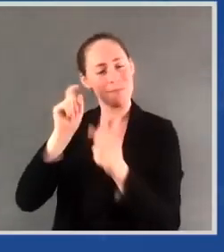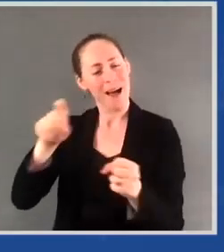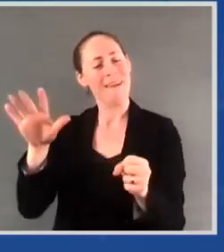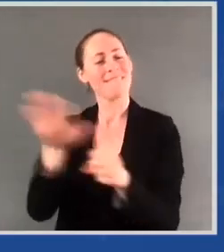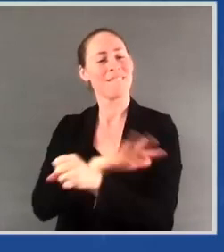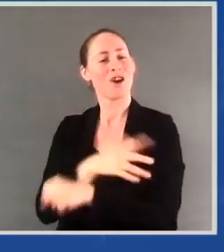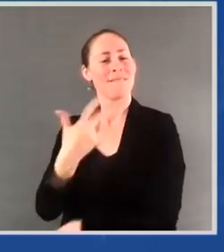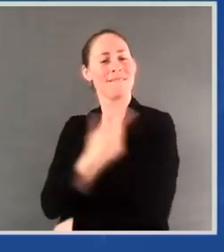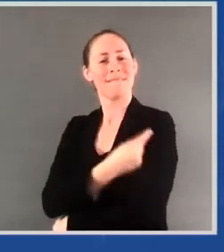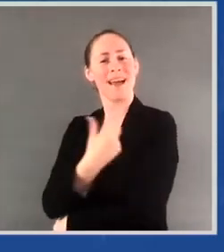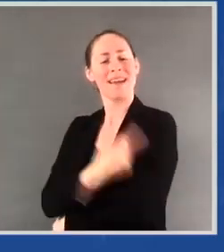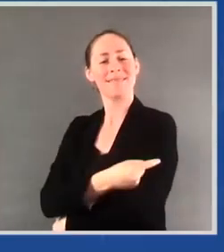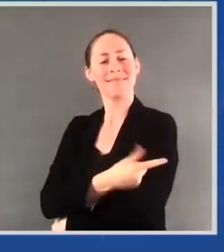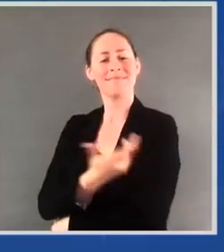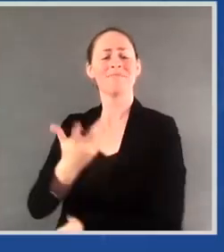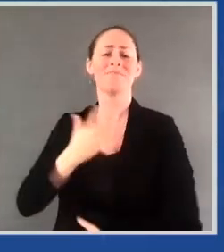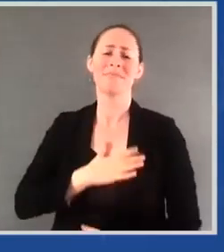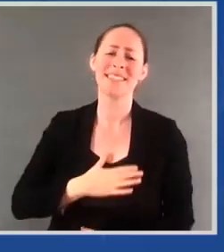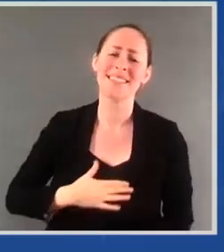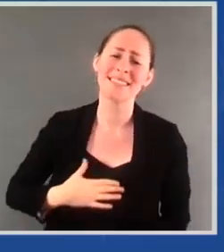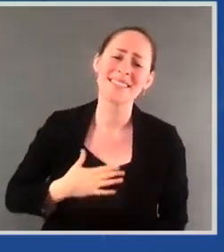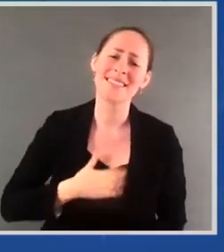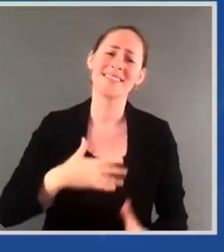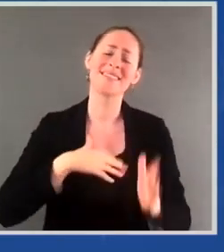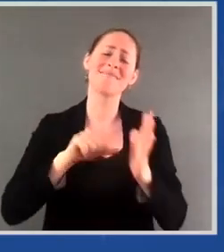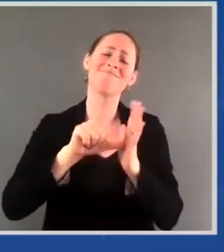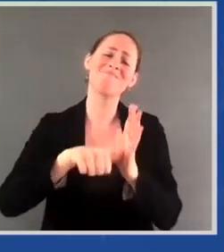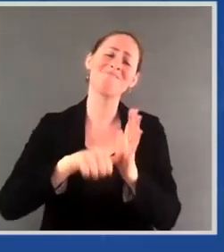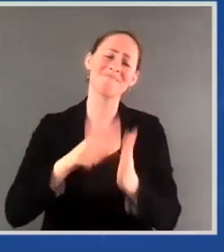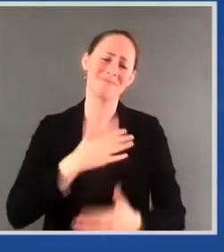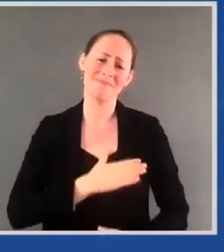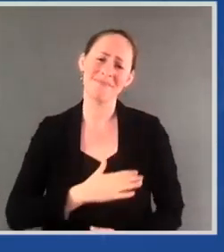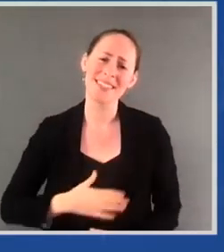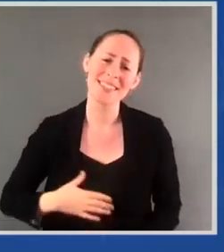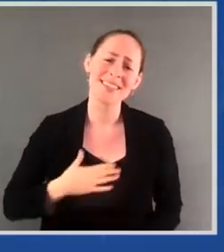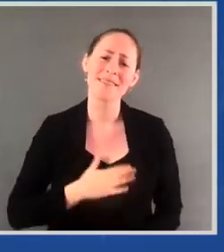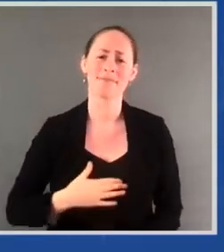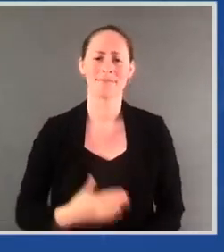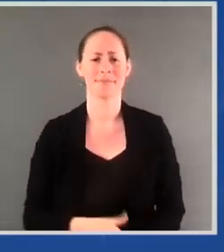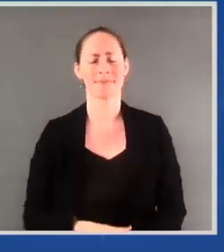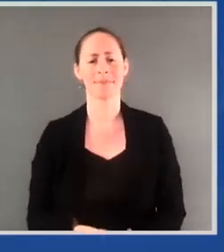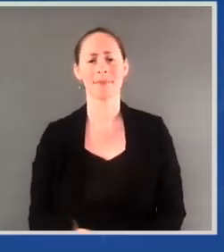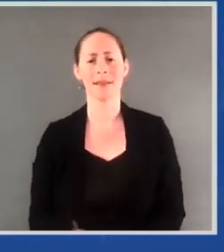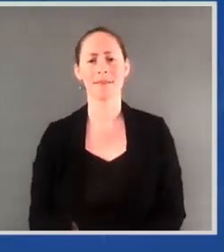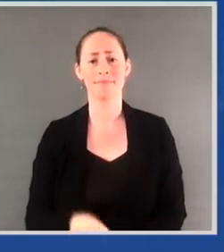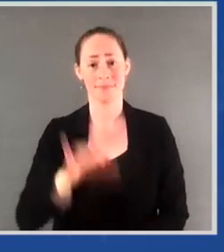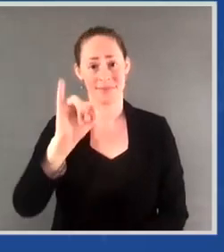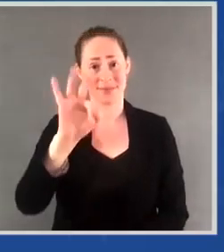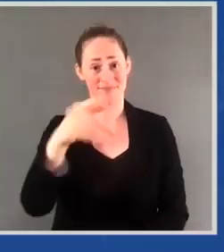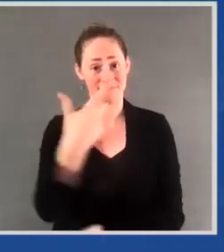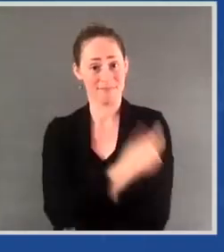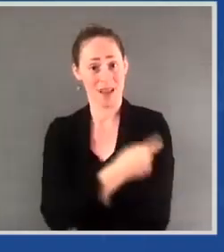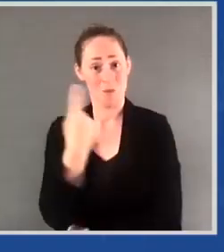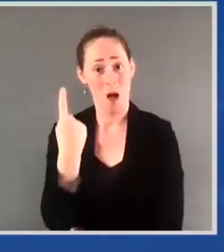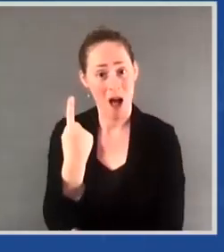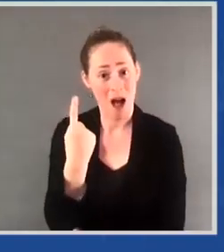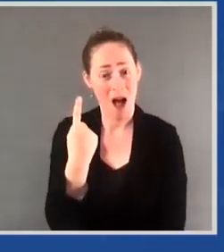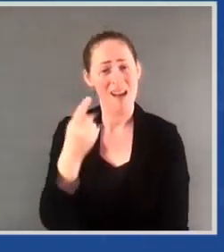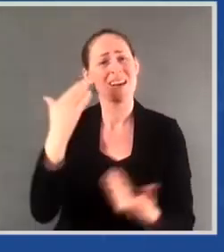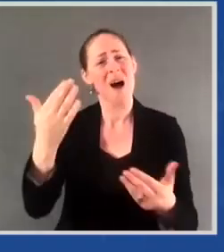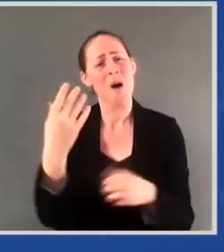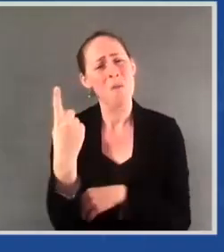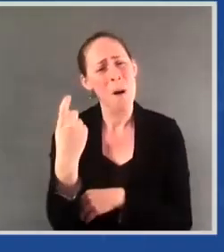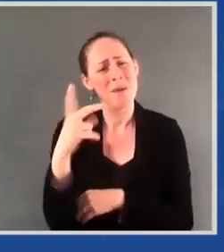please, please, if you have one shot, get the second shot as soon as you can so you're